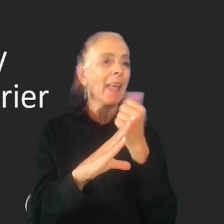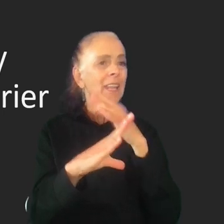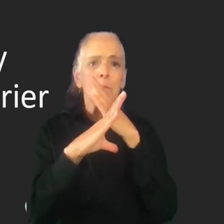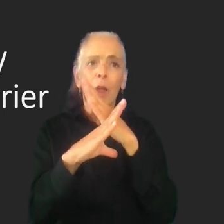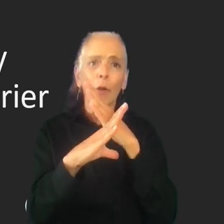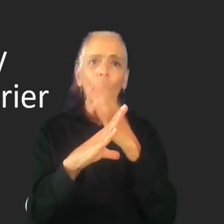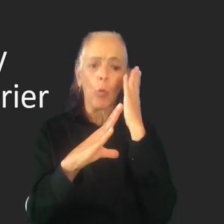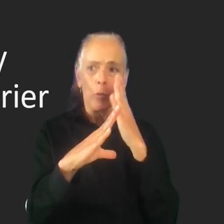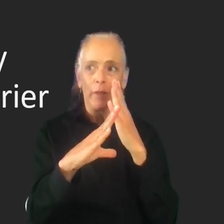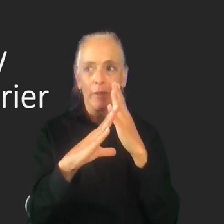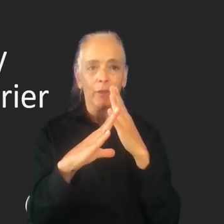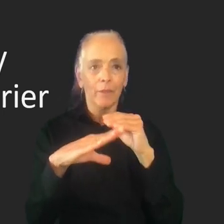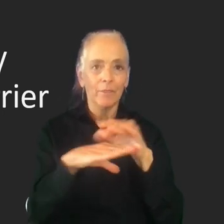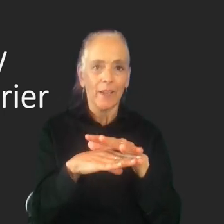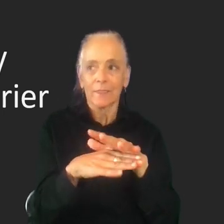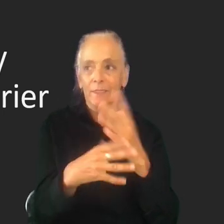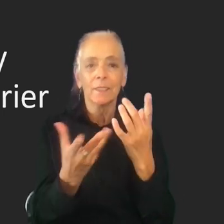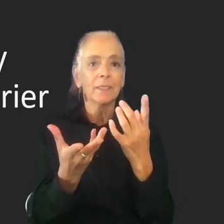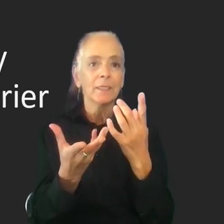for someone with some kind of impairment